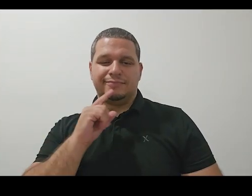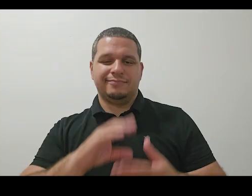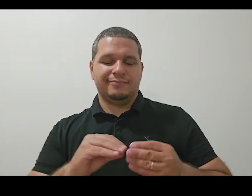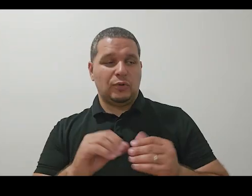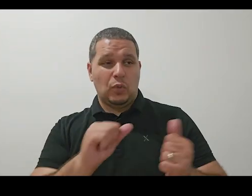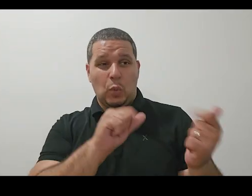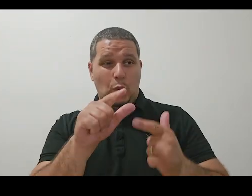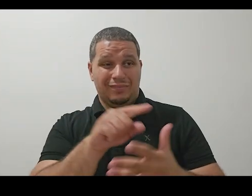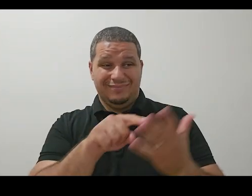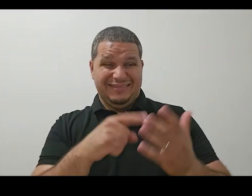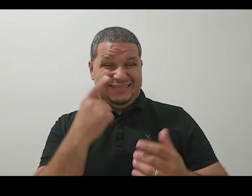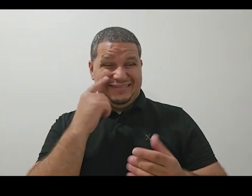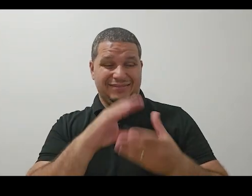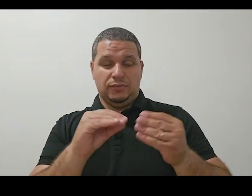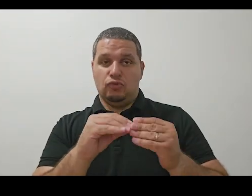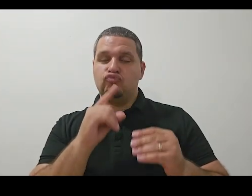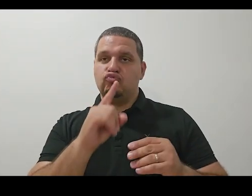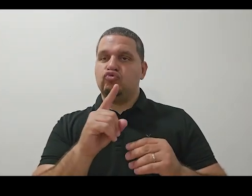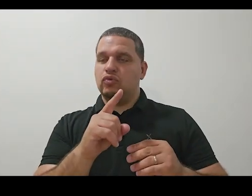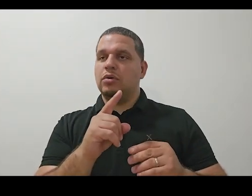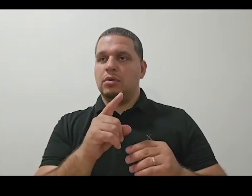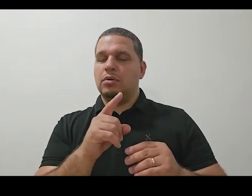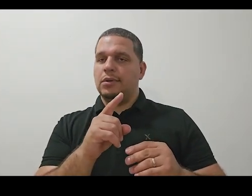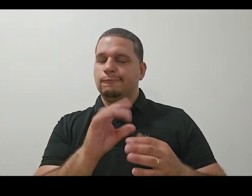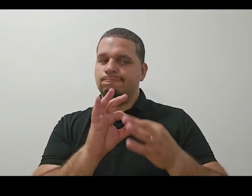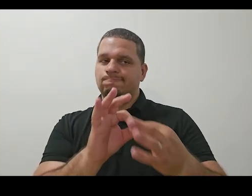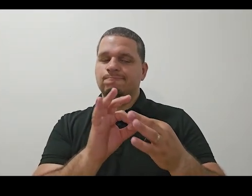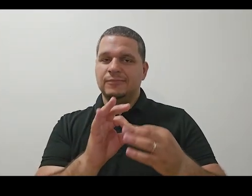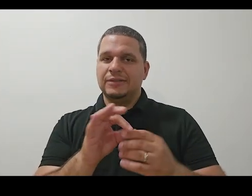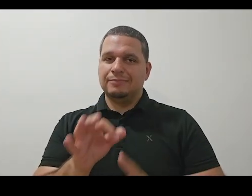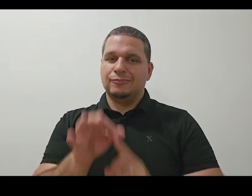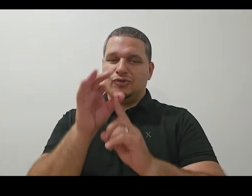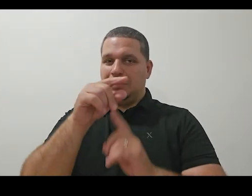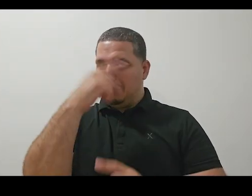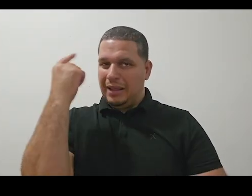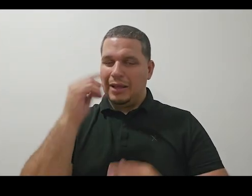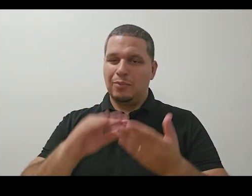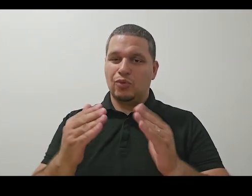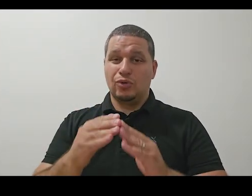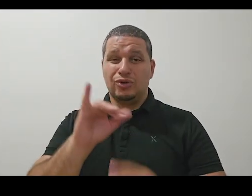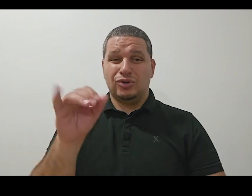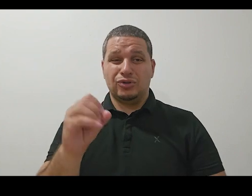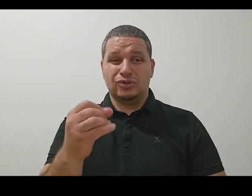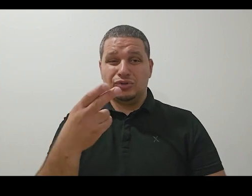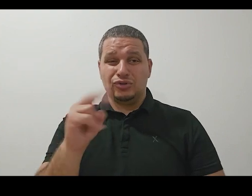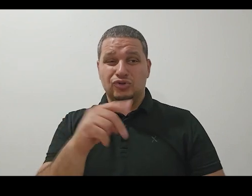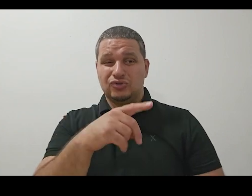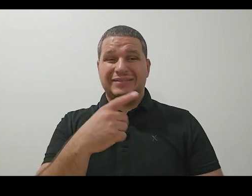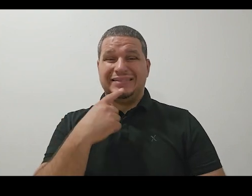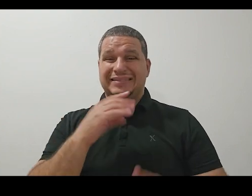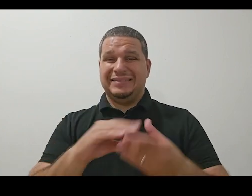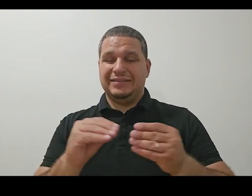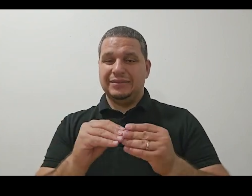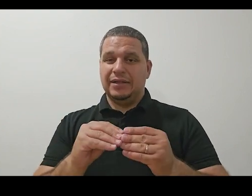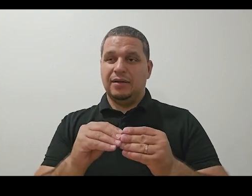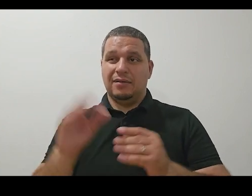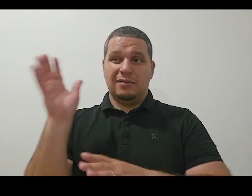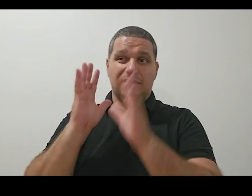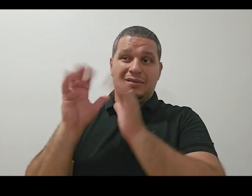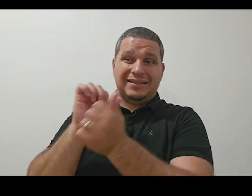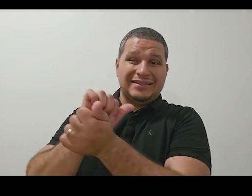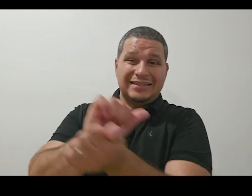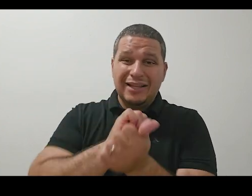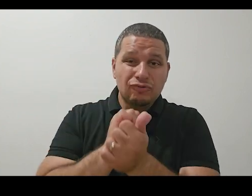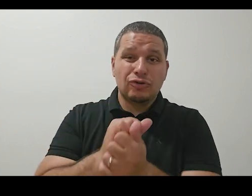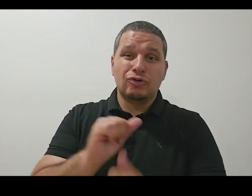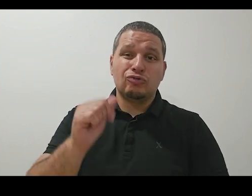mental health stigma in our communities, particularly Black communities, I think like when John was talking about it, it's rooted like through slavery and like